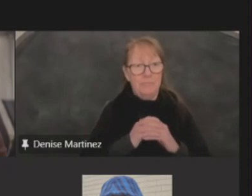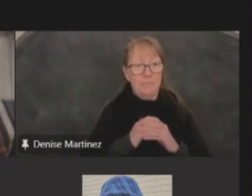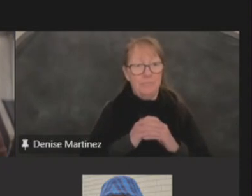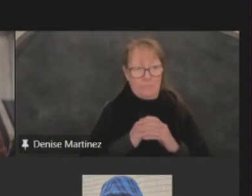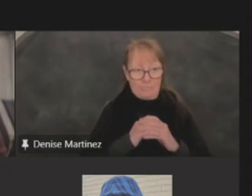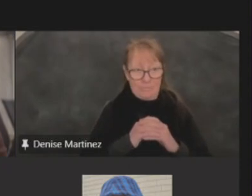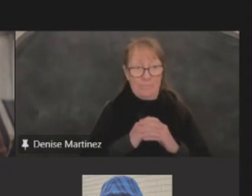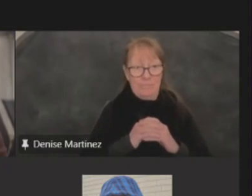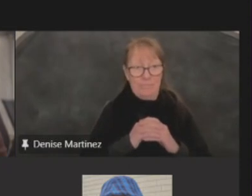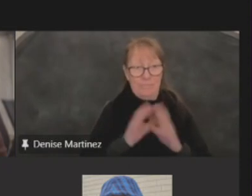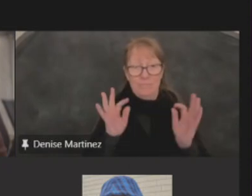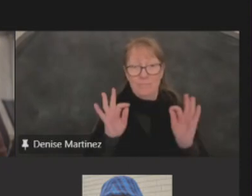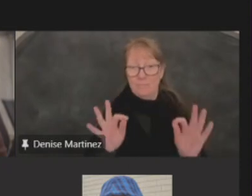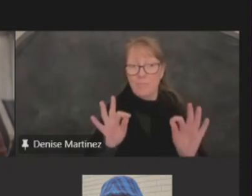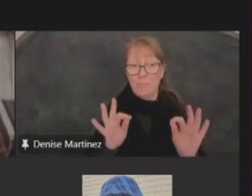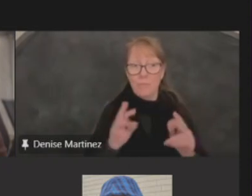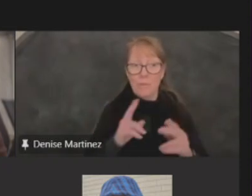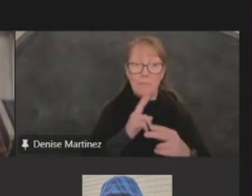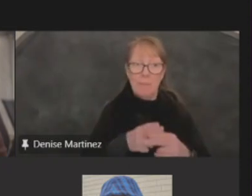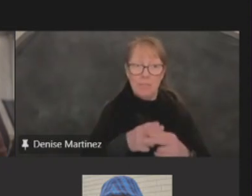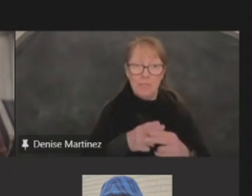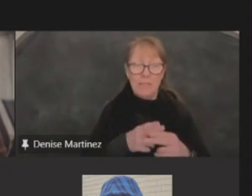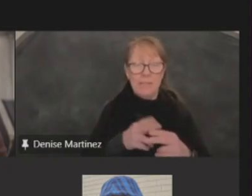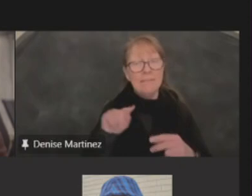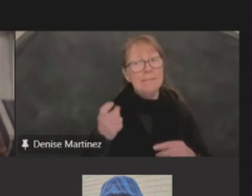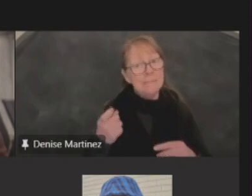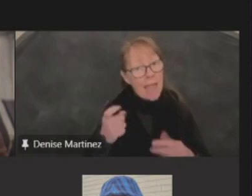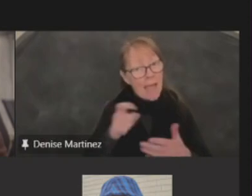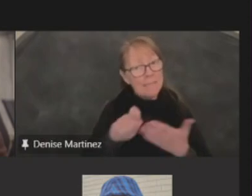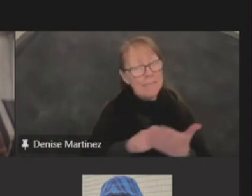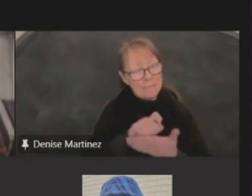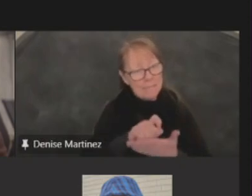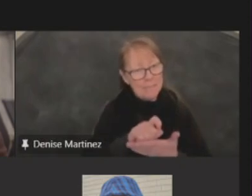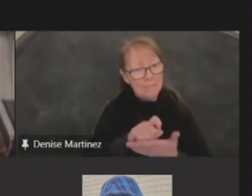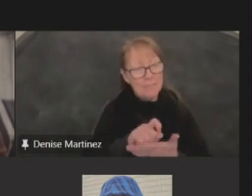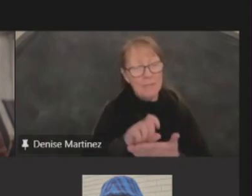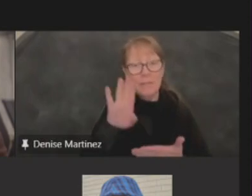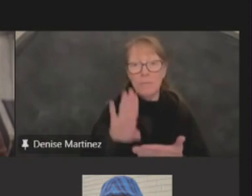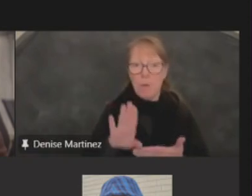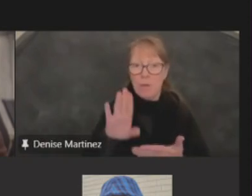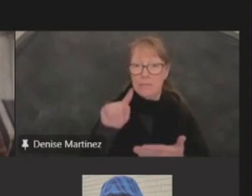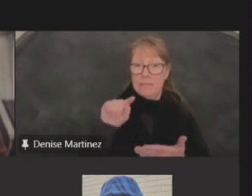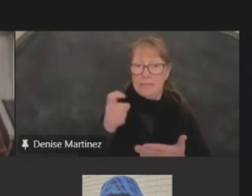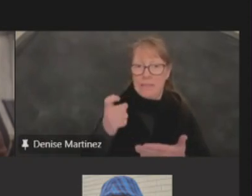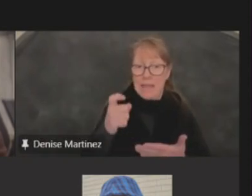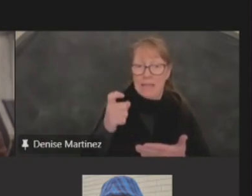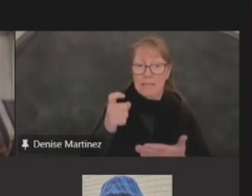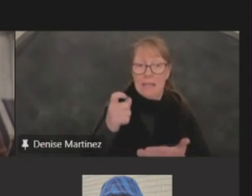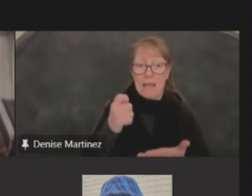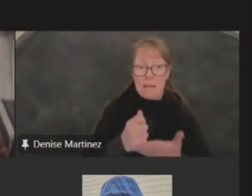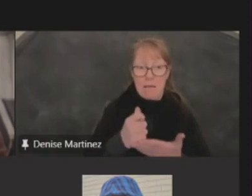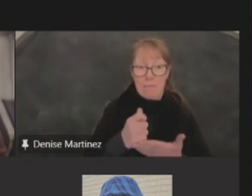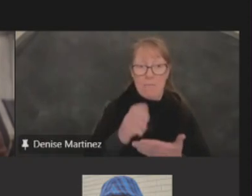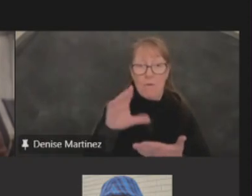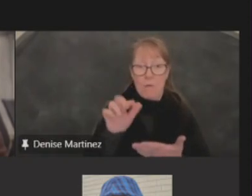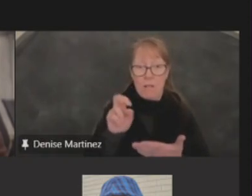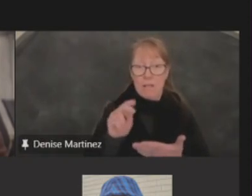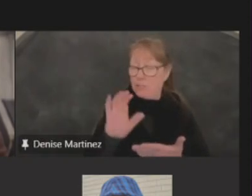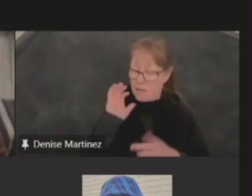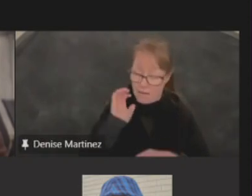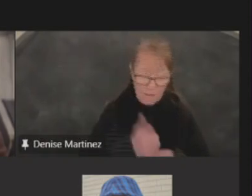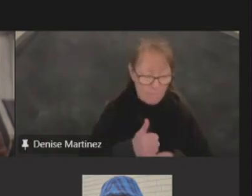Okay, then just, I do want to mention, since it is tax season, the Boston Tax Help Coalition is up and at it